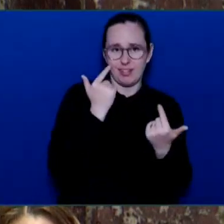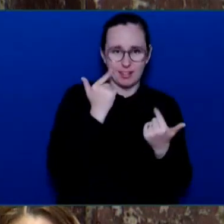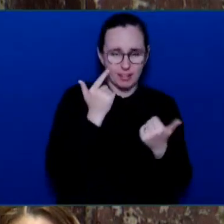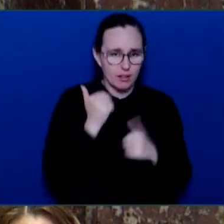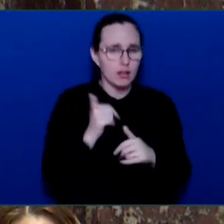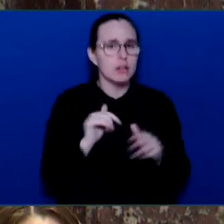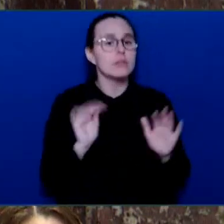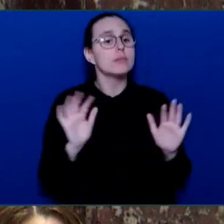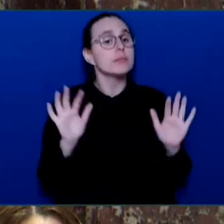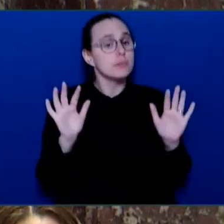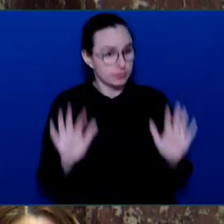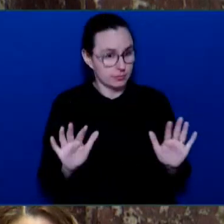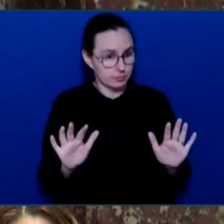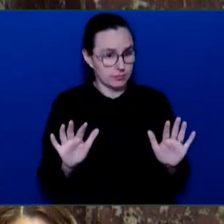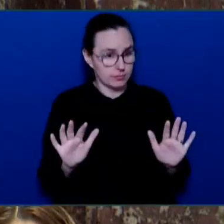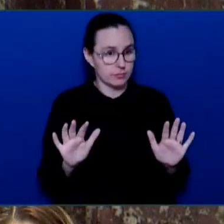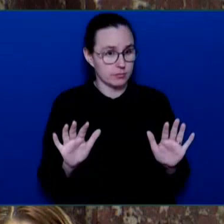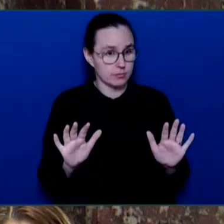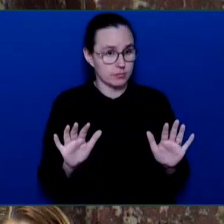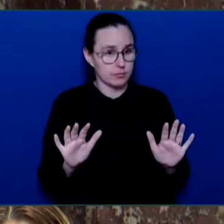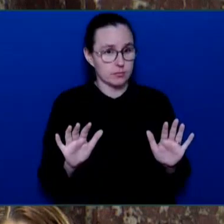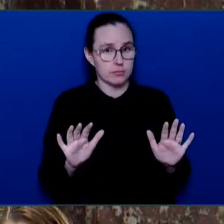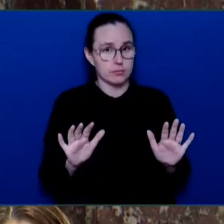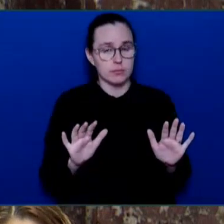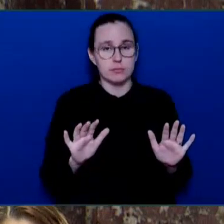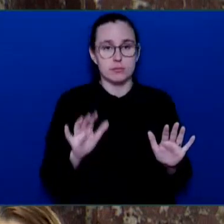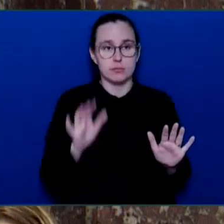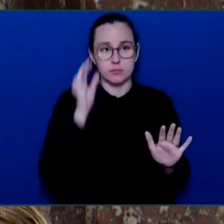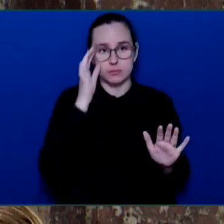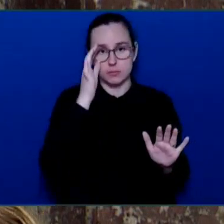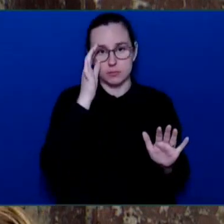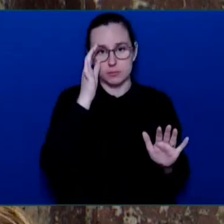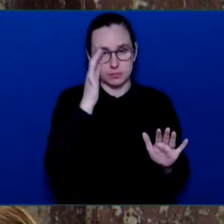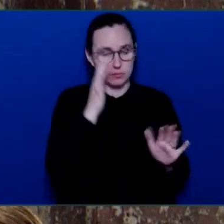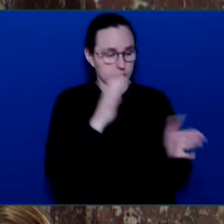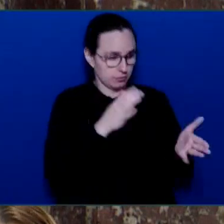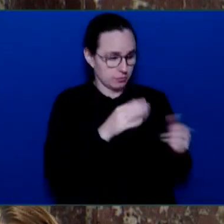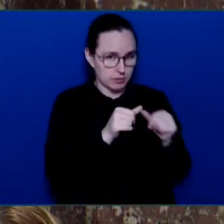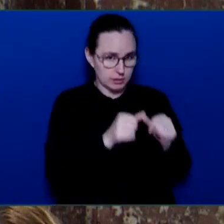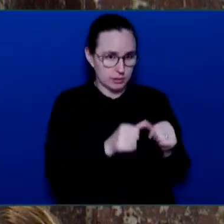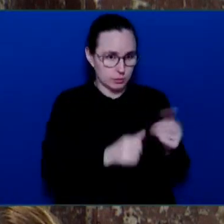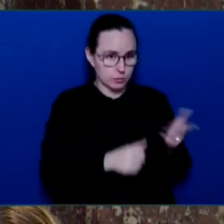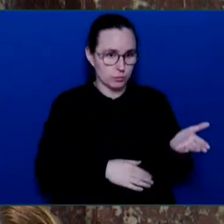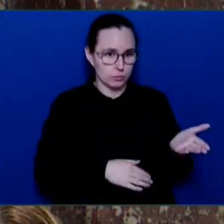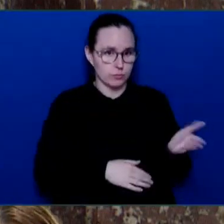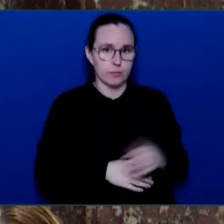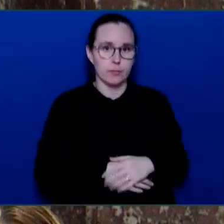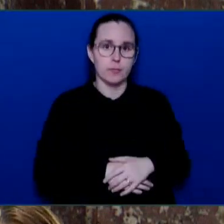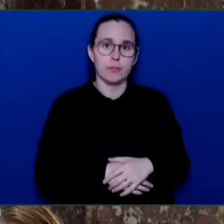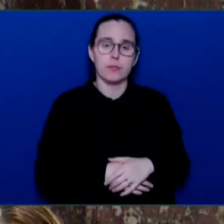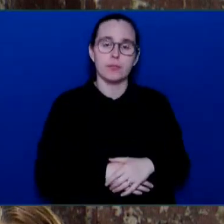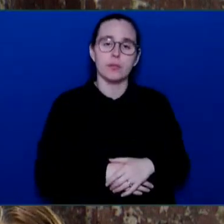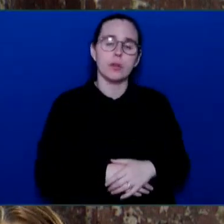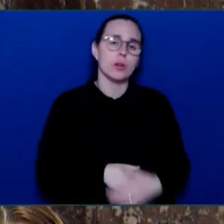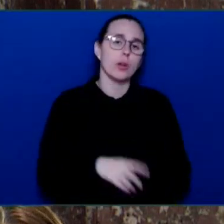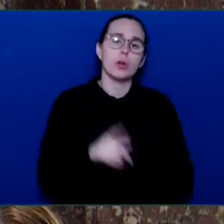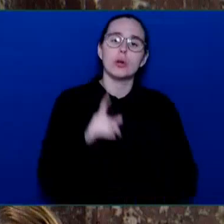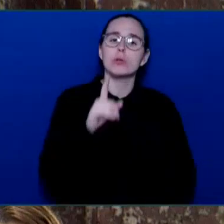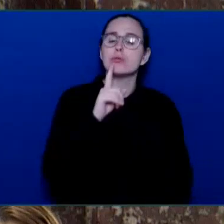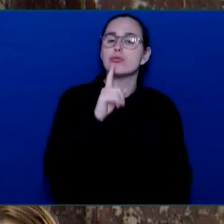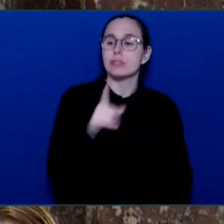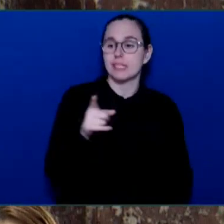Member will continue. The reality is socialism kills the middle class. That's been proven time and time